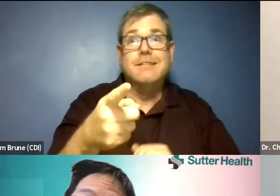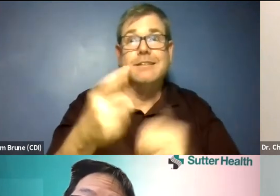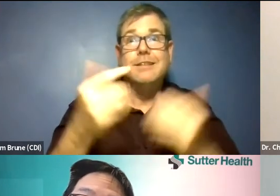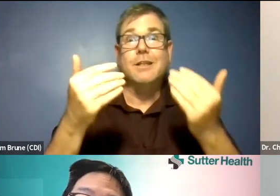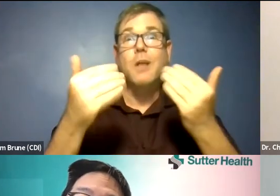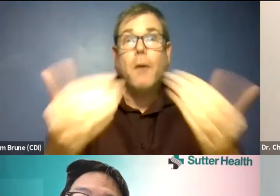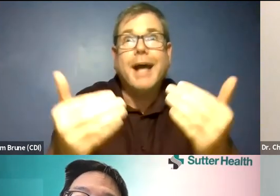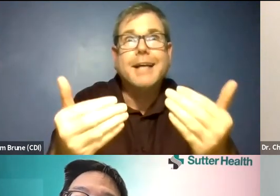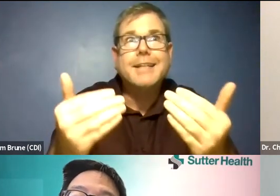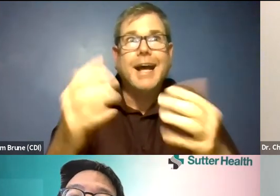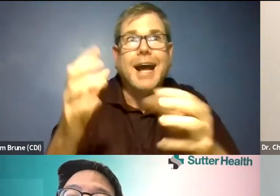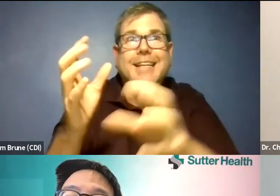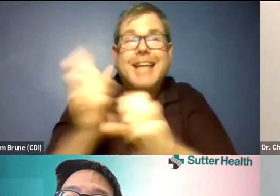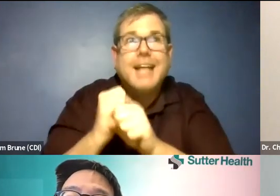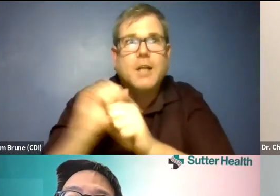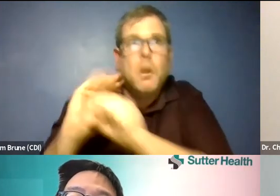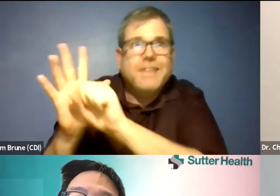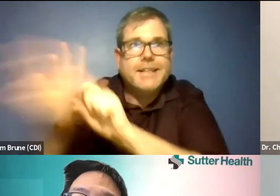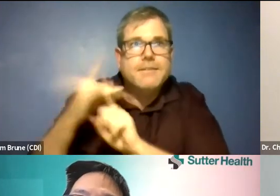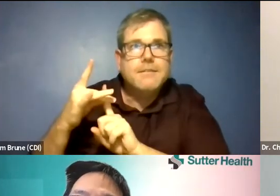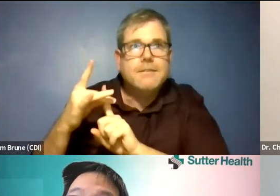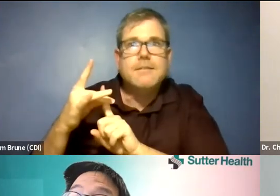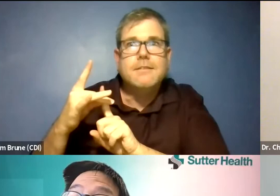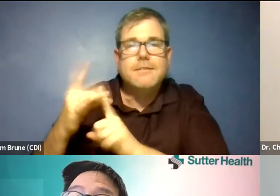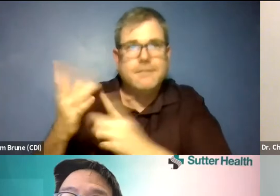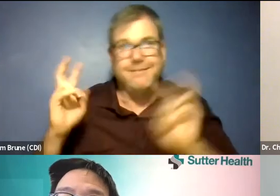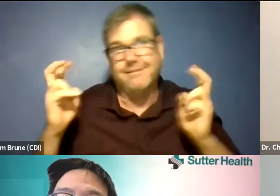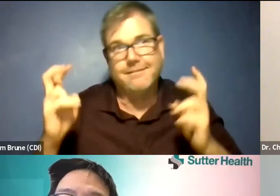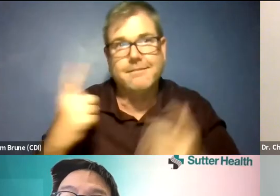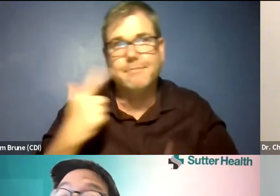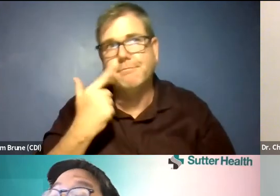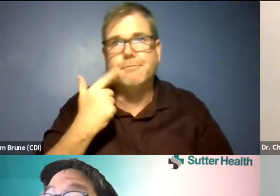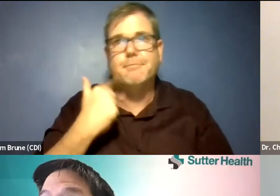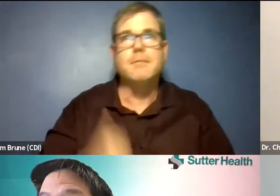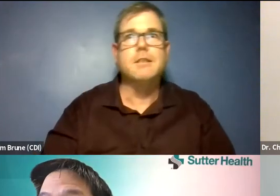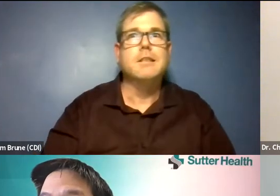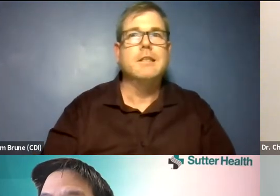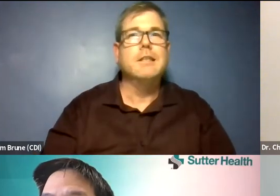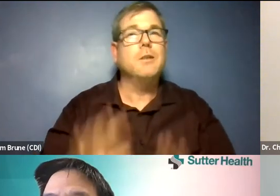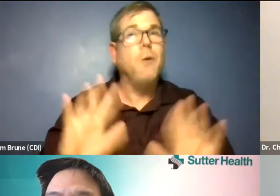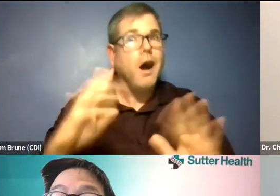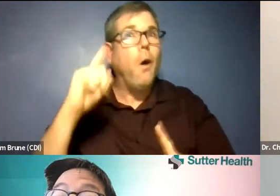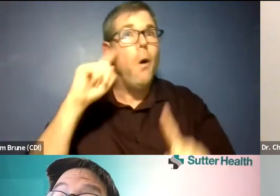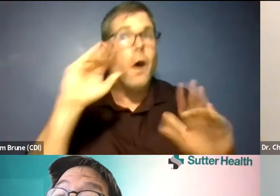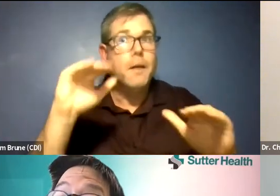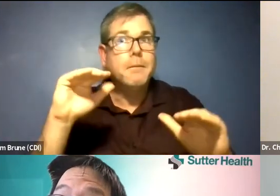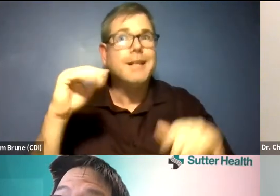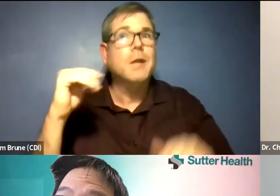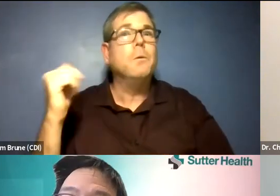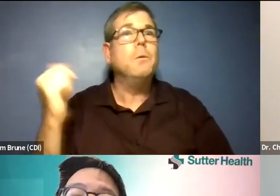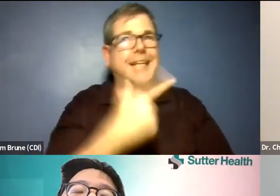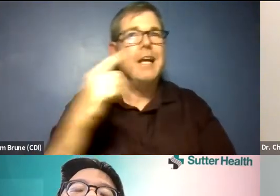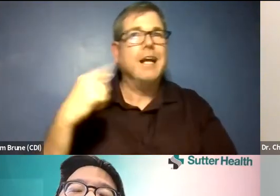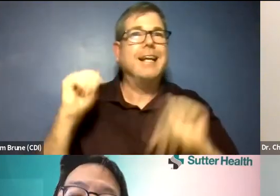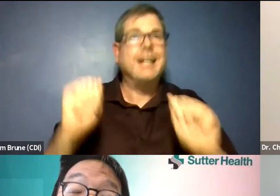either. So while you, and I hope we are able to convince you to change your mind, but in the